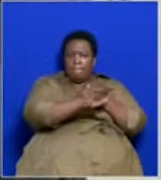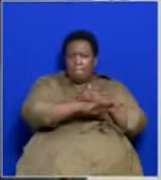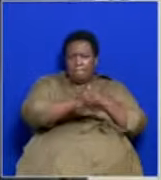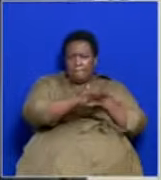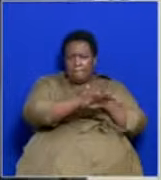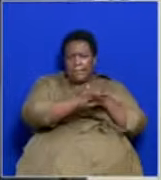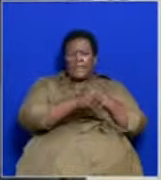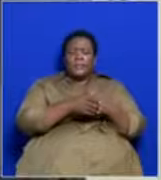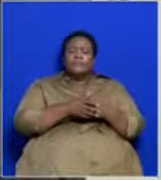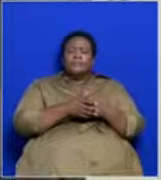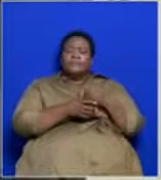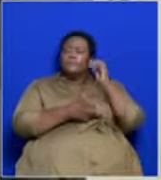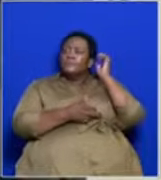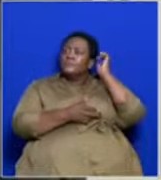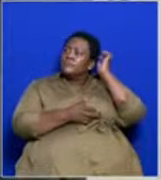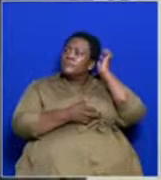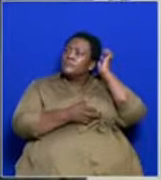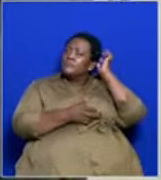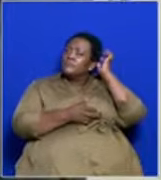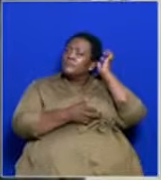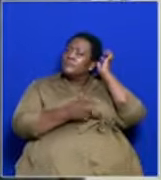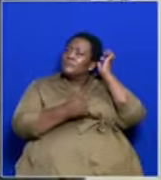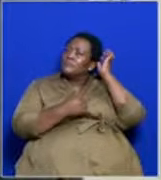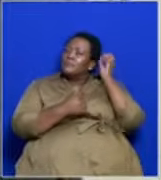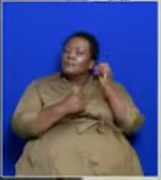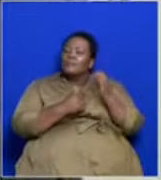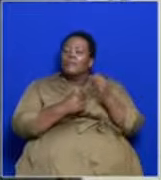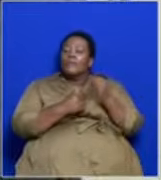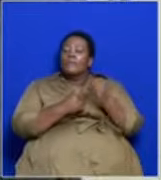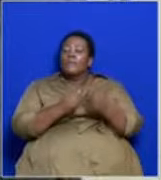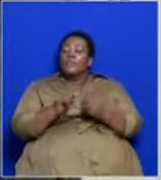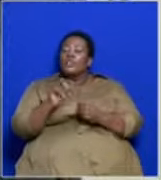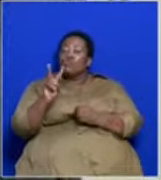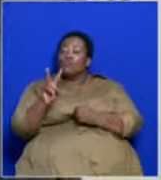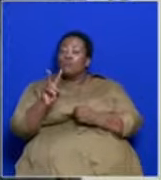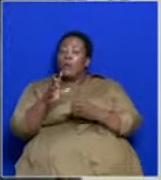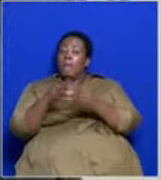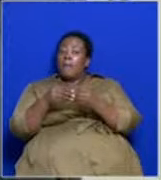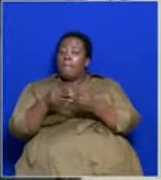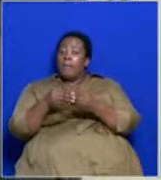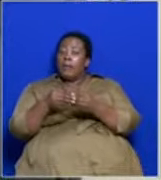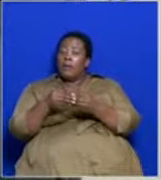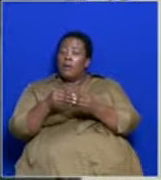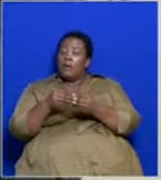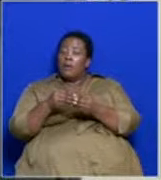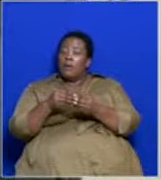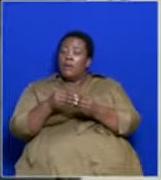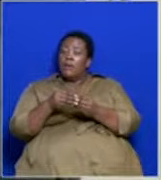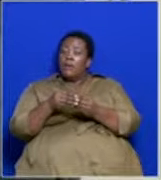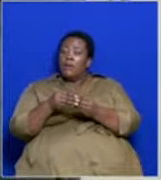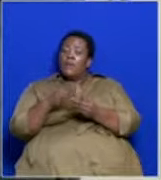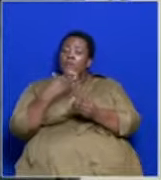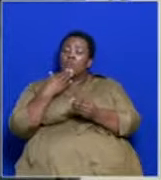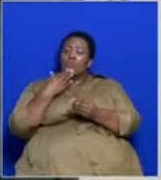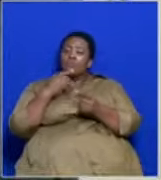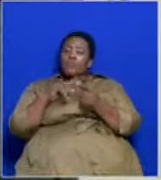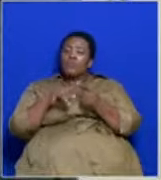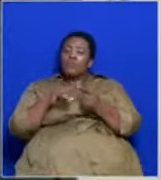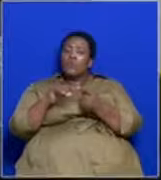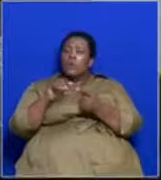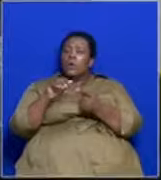I didn't write here. The 2 members we are referring to Adrian Norman Mackenzie